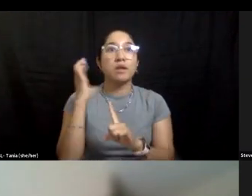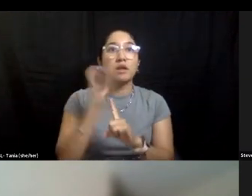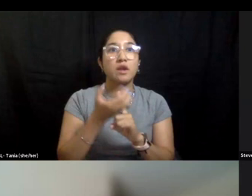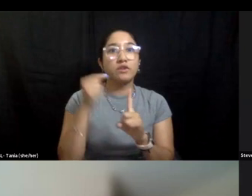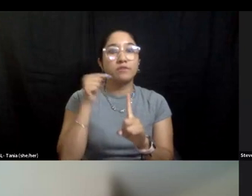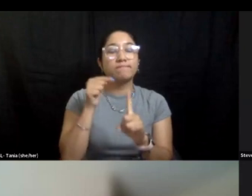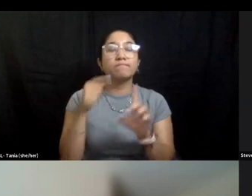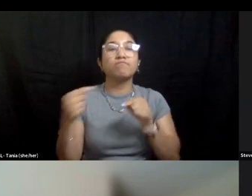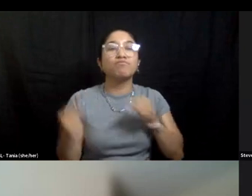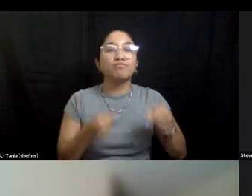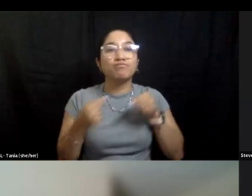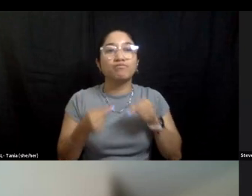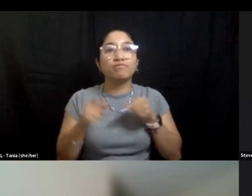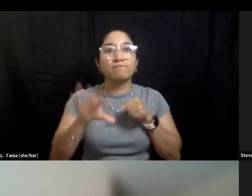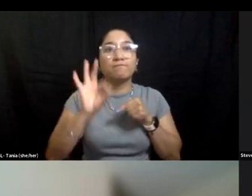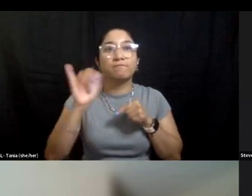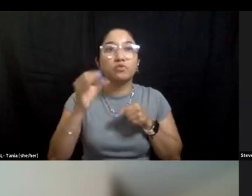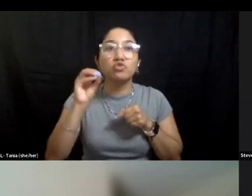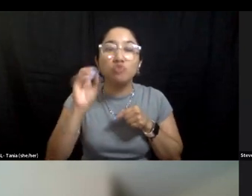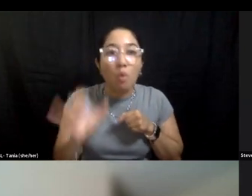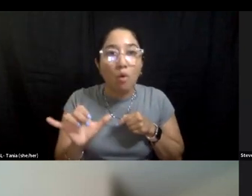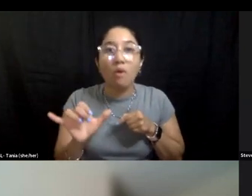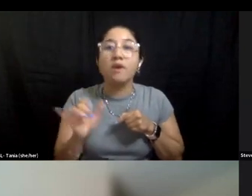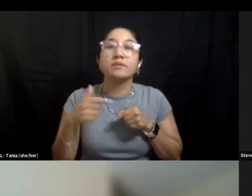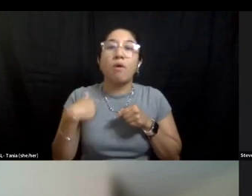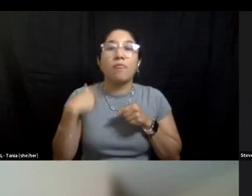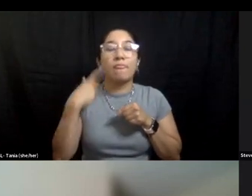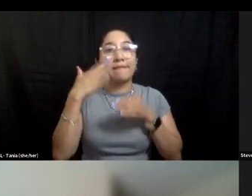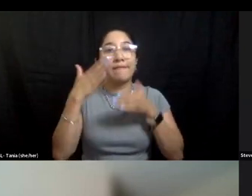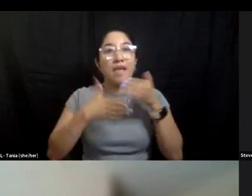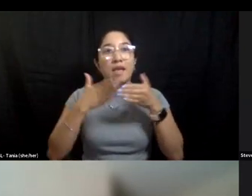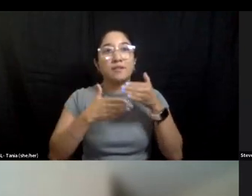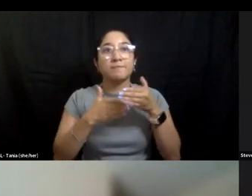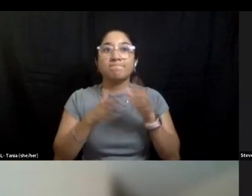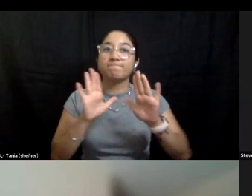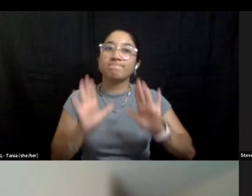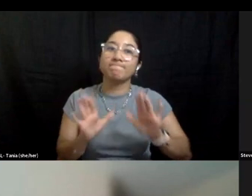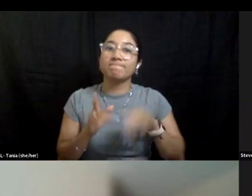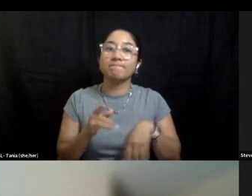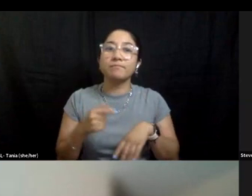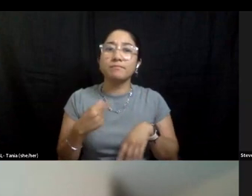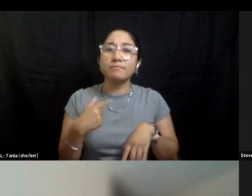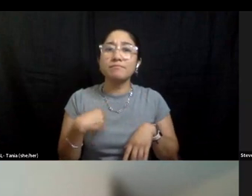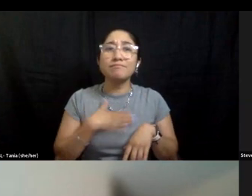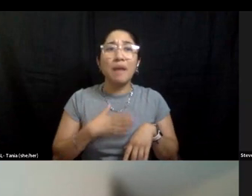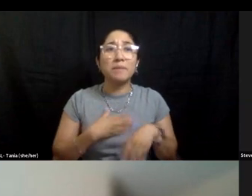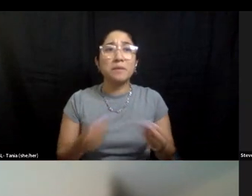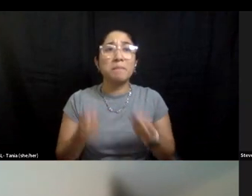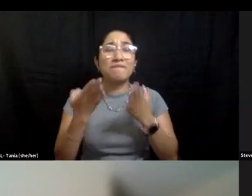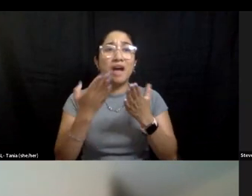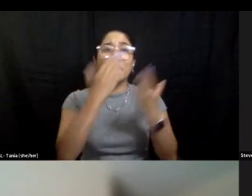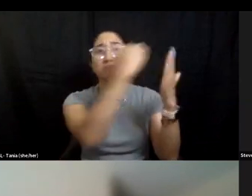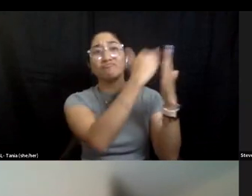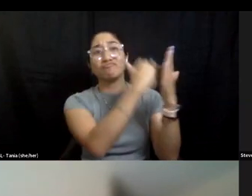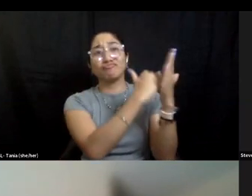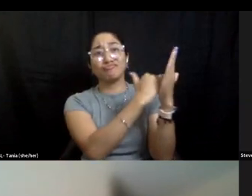joy, and the ending I think is really poignant. And I'm happy to provide a list of playwrights after. I've got so many on my blog,